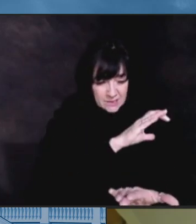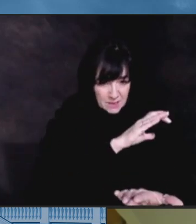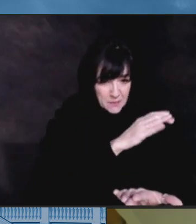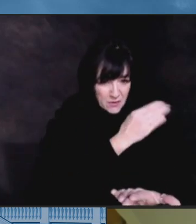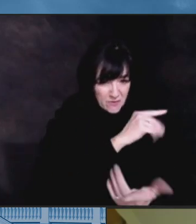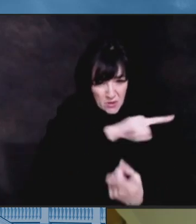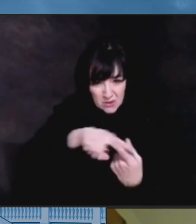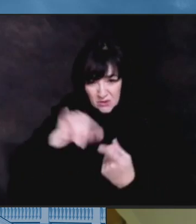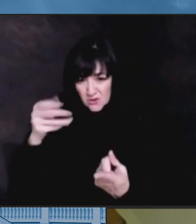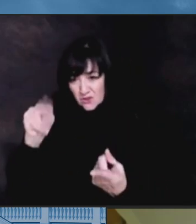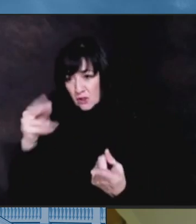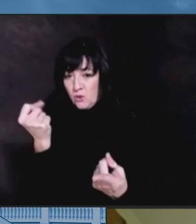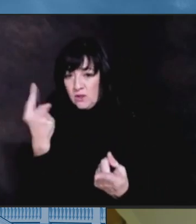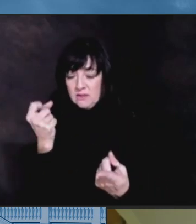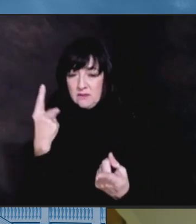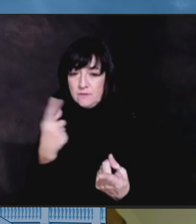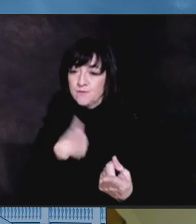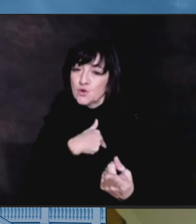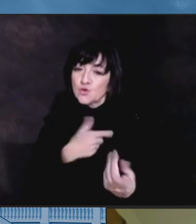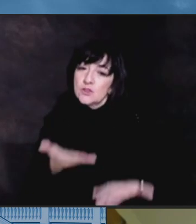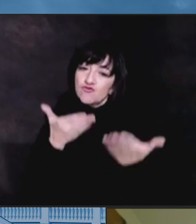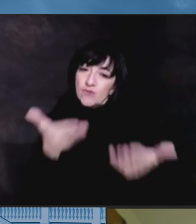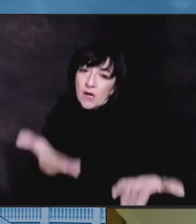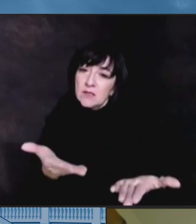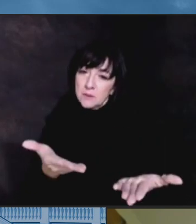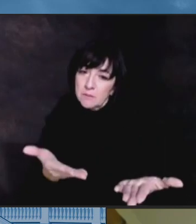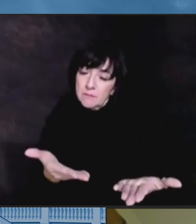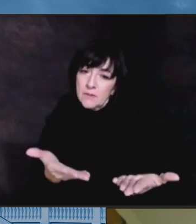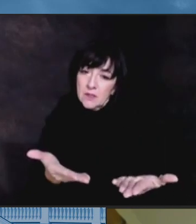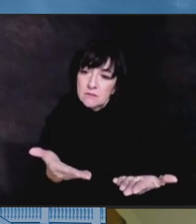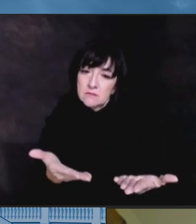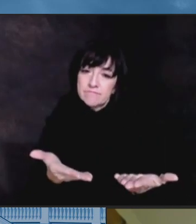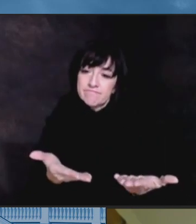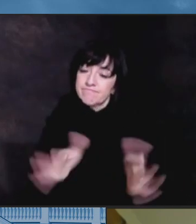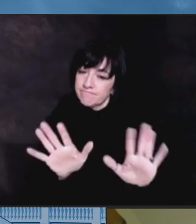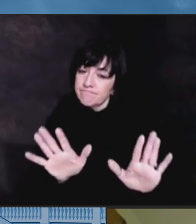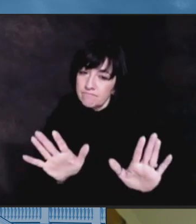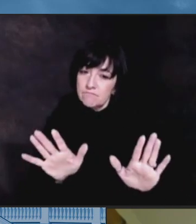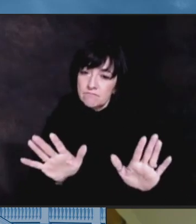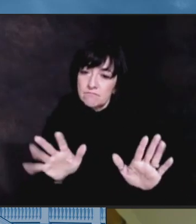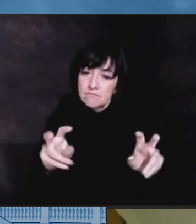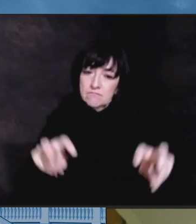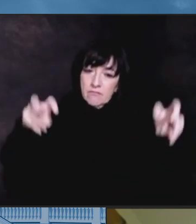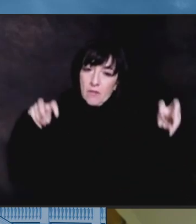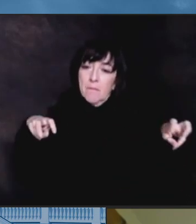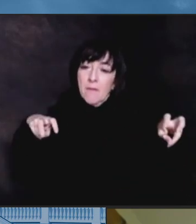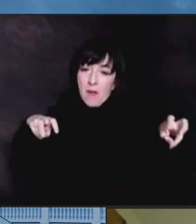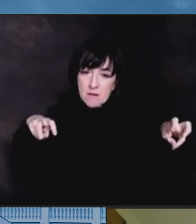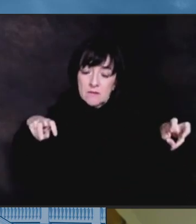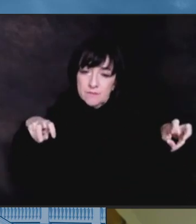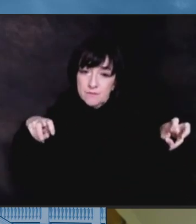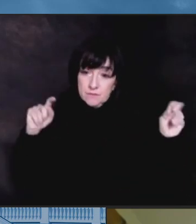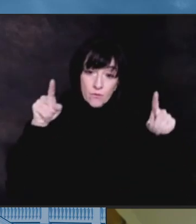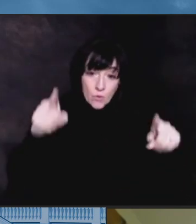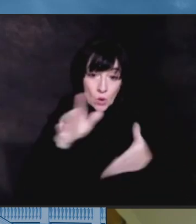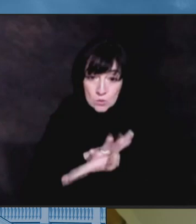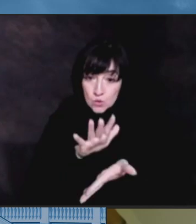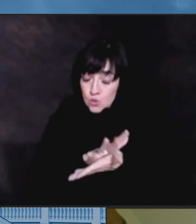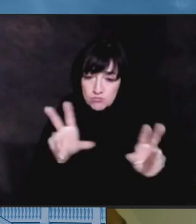season for schools is to look at all our data and how we can use it to be